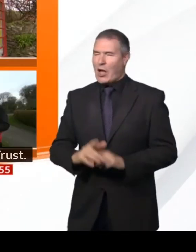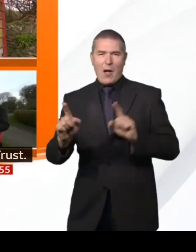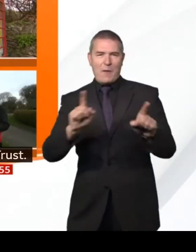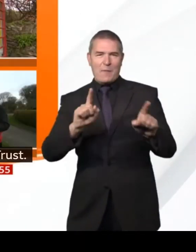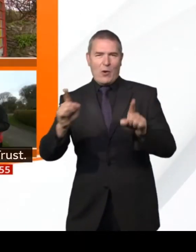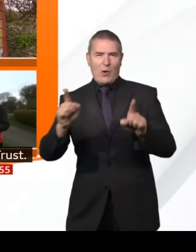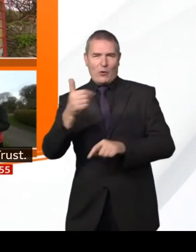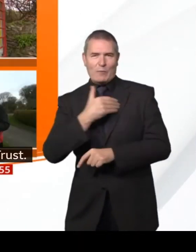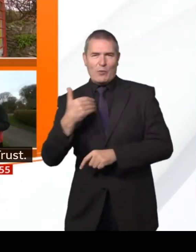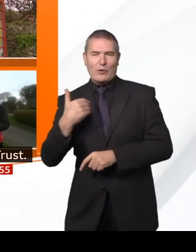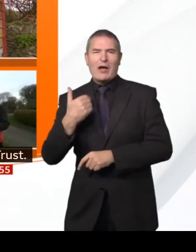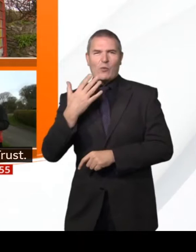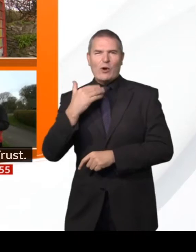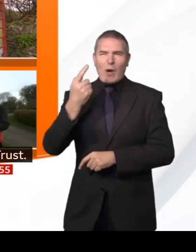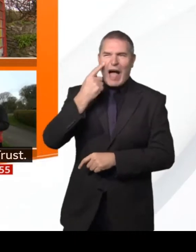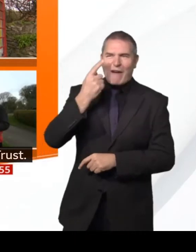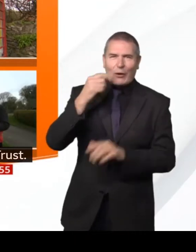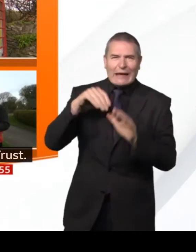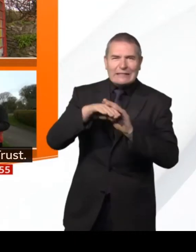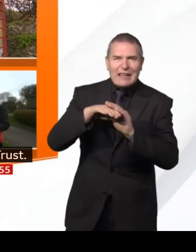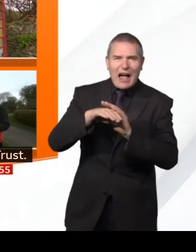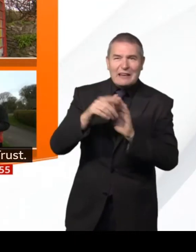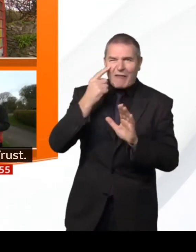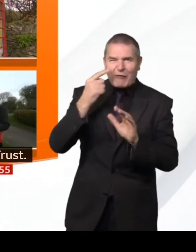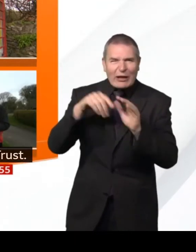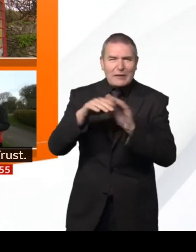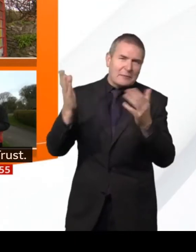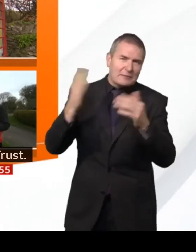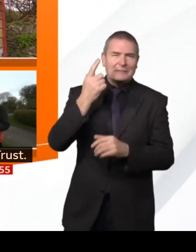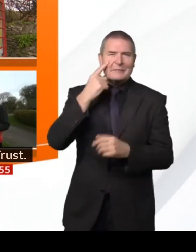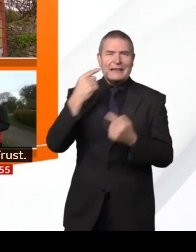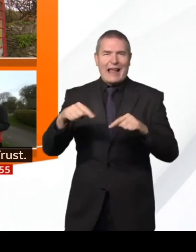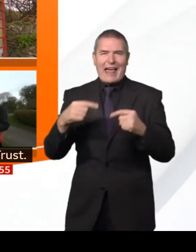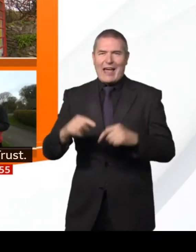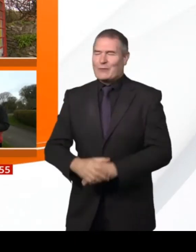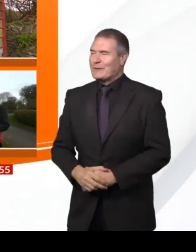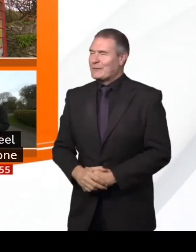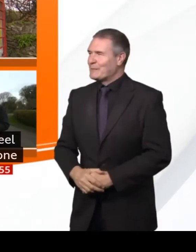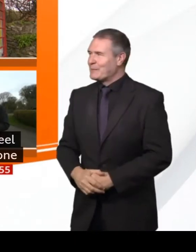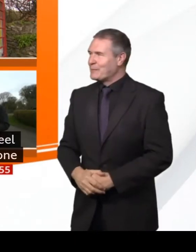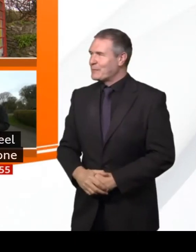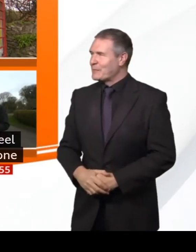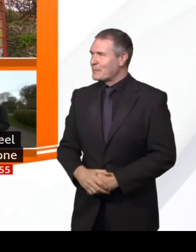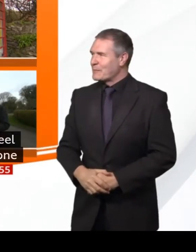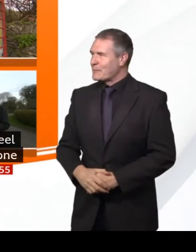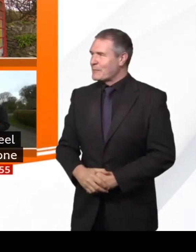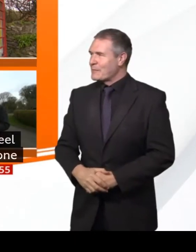tour of your phone boxes. Becky, should we start with you? Take us round. I know it won't take too long.